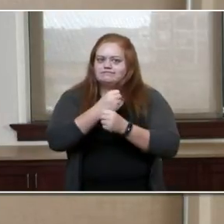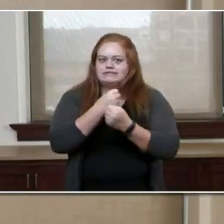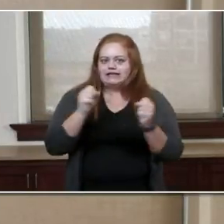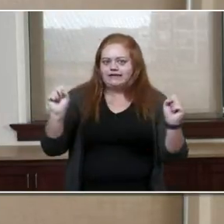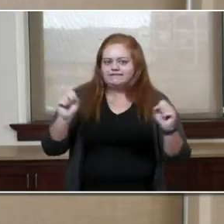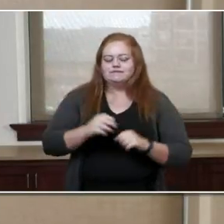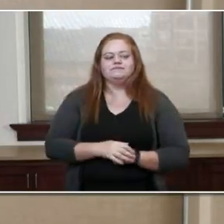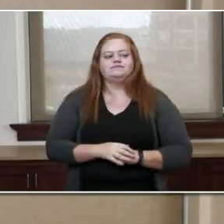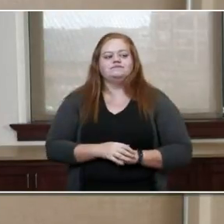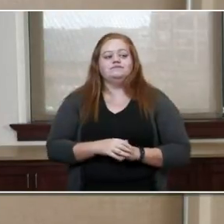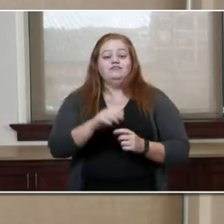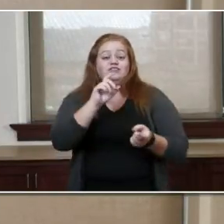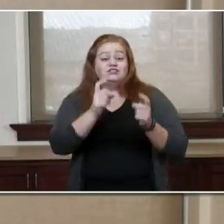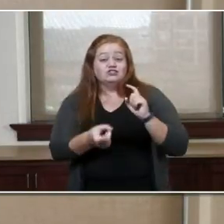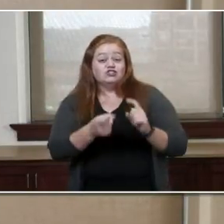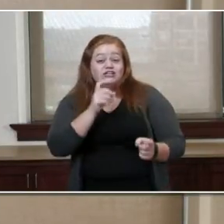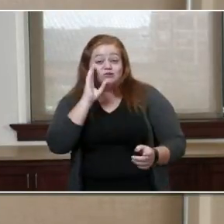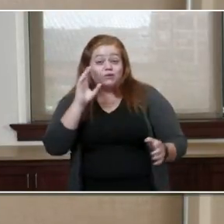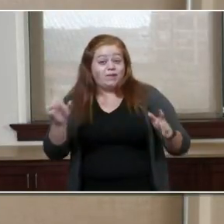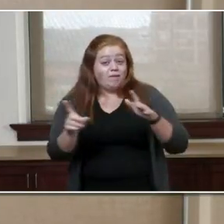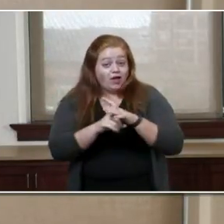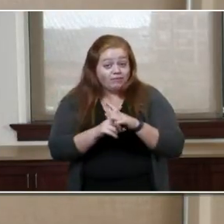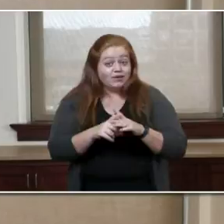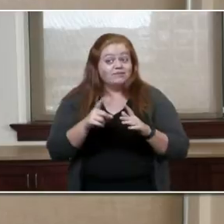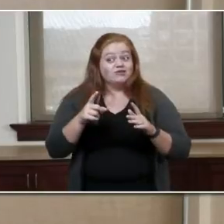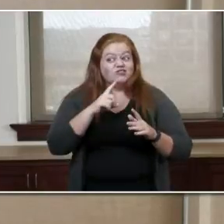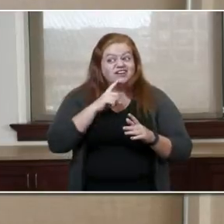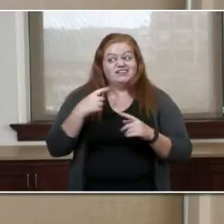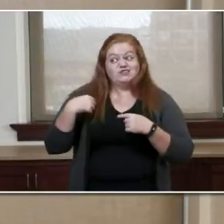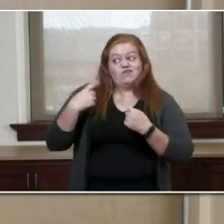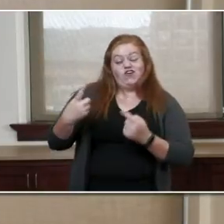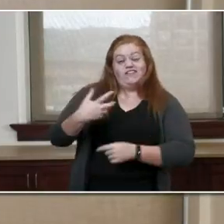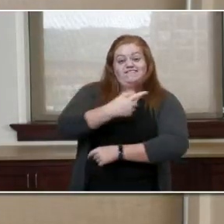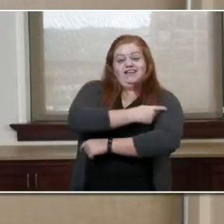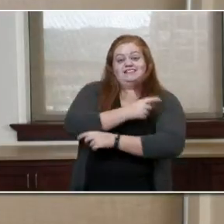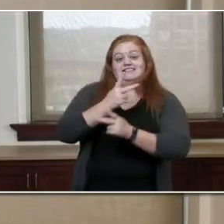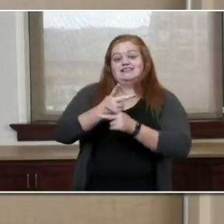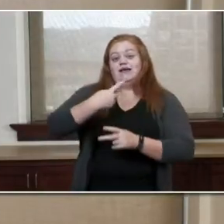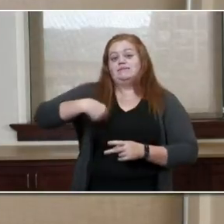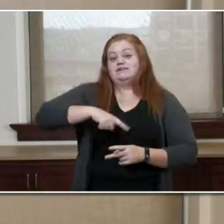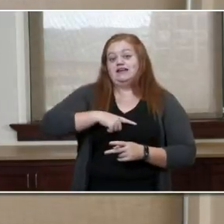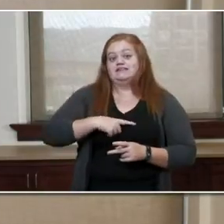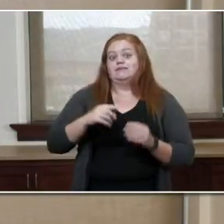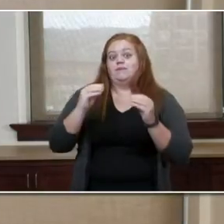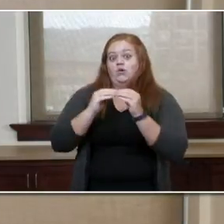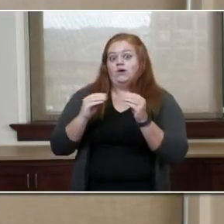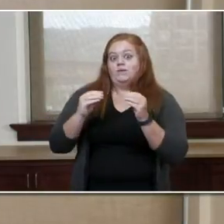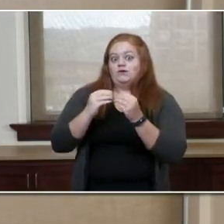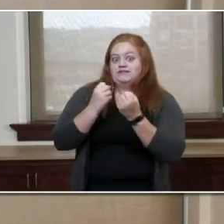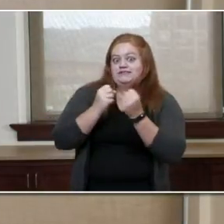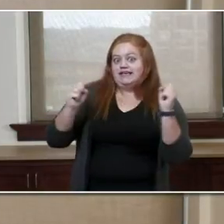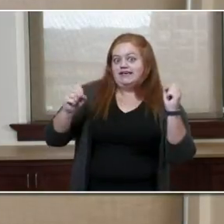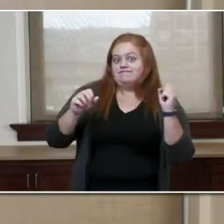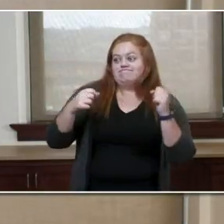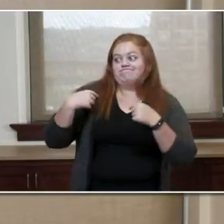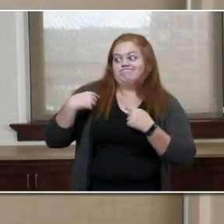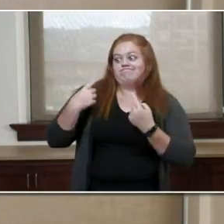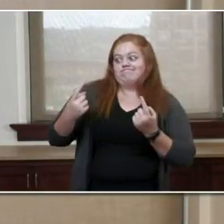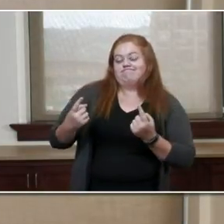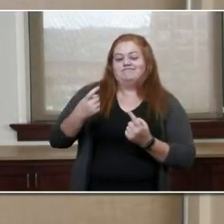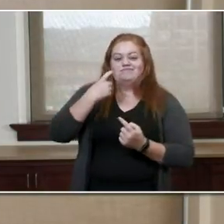and variant and things happen, it's really been the vaccine that has really kept us much safer over the